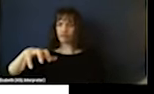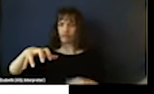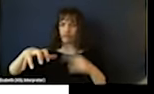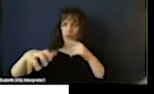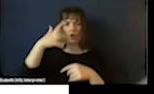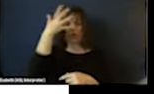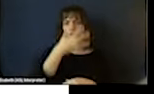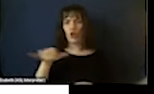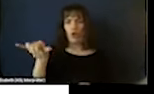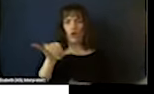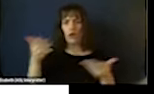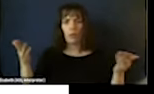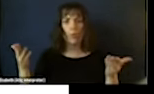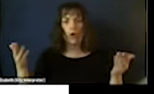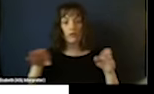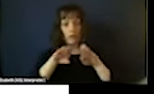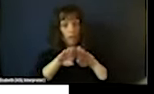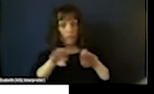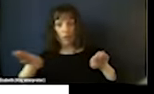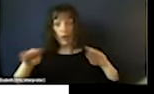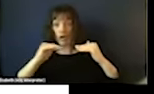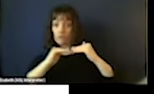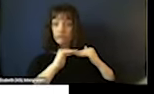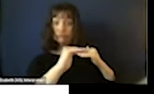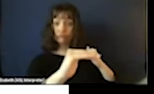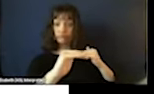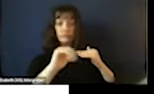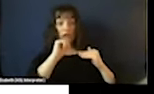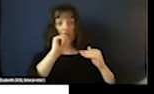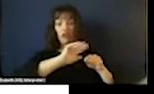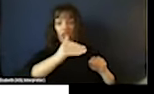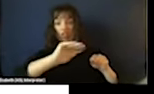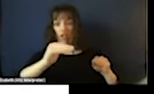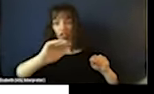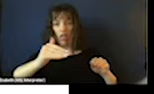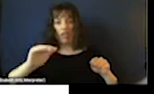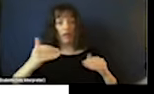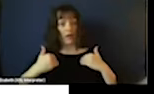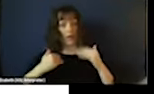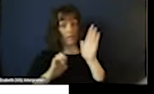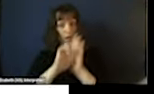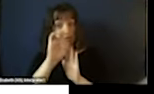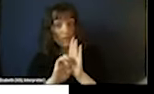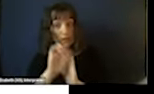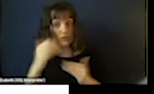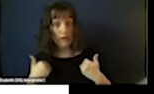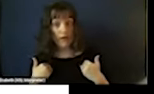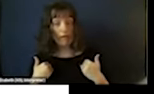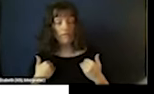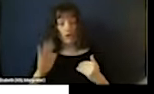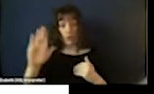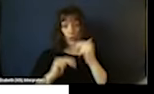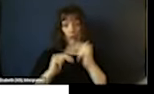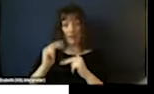floors? Are there elevators? Was your building built before the ADA, which was just in 1990? For me personally, I attend